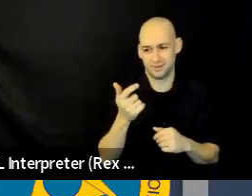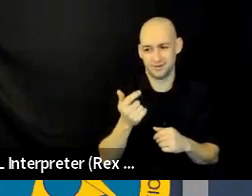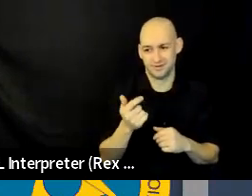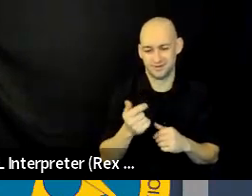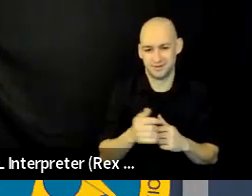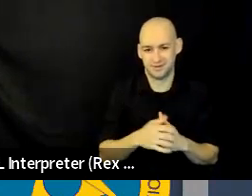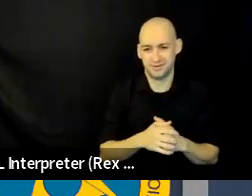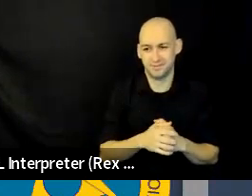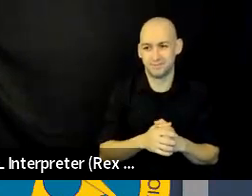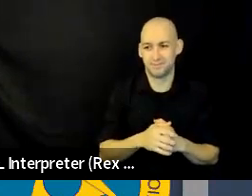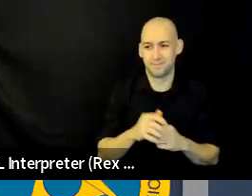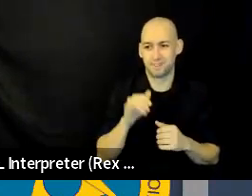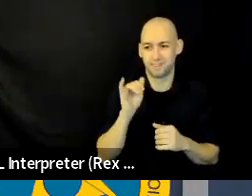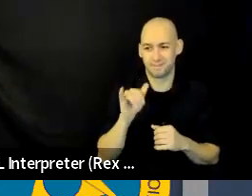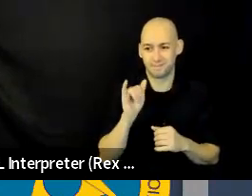There you are.